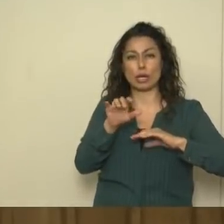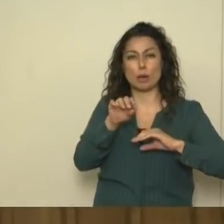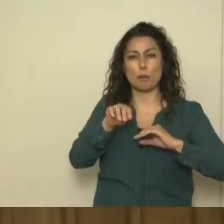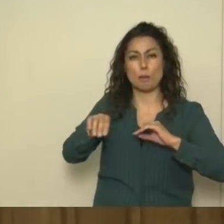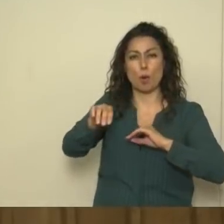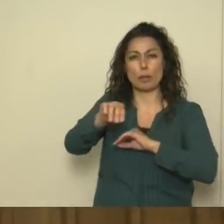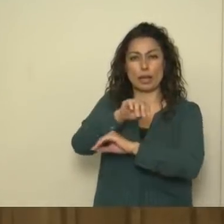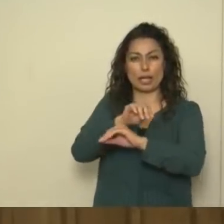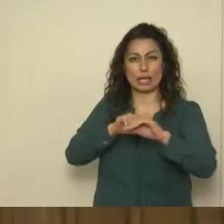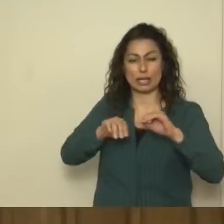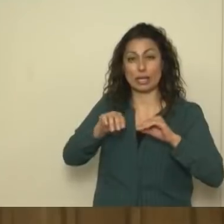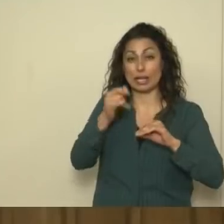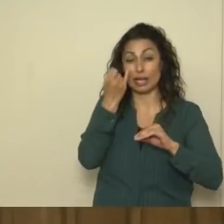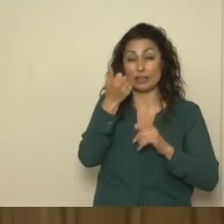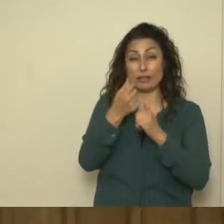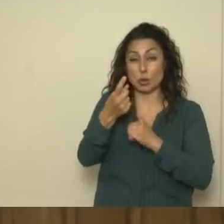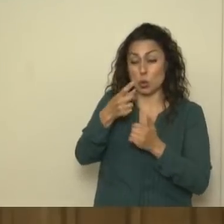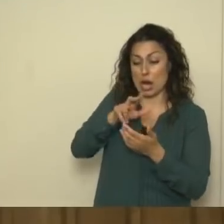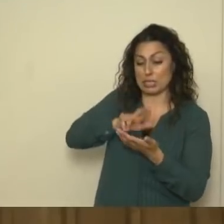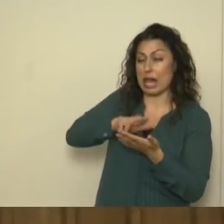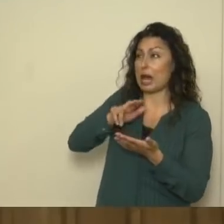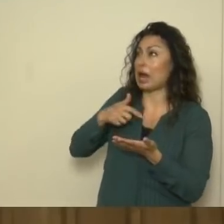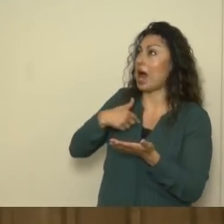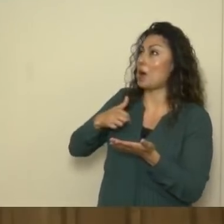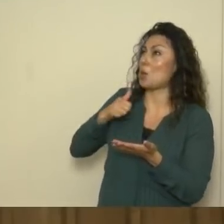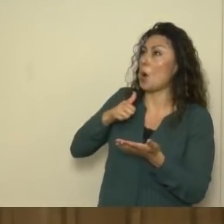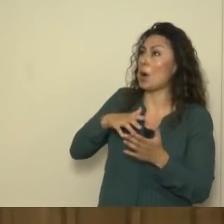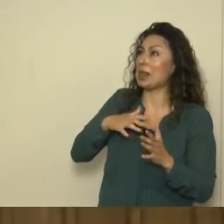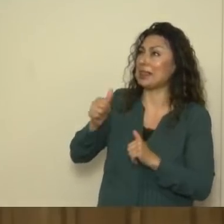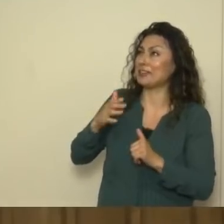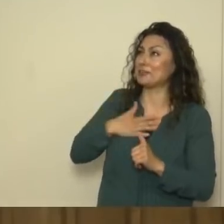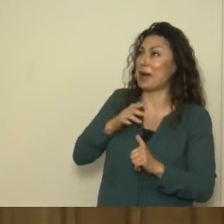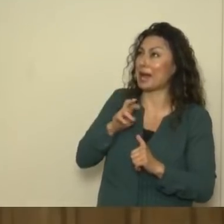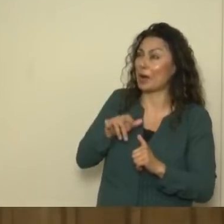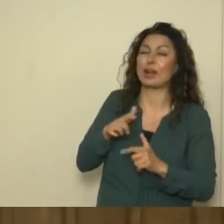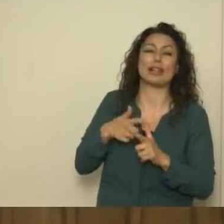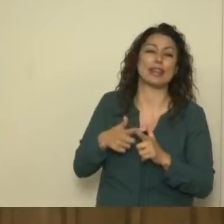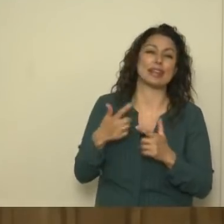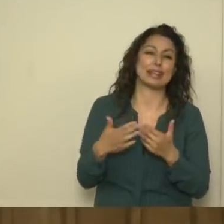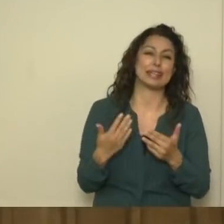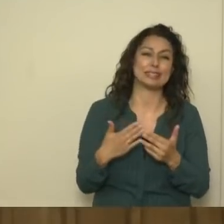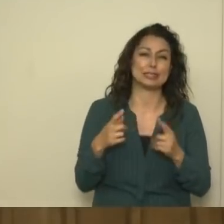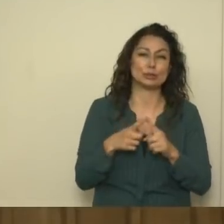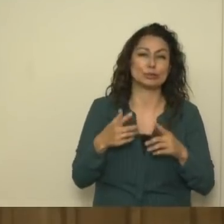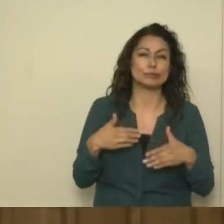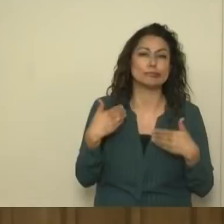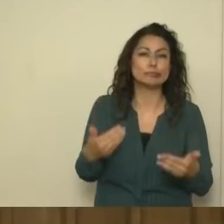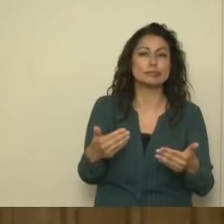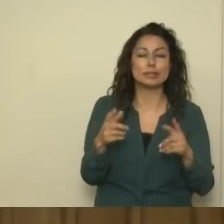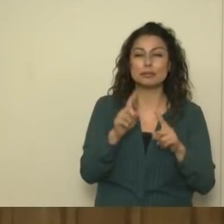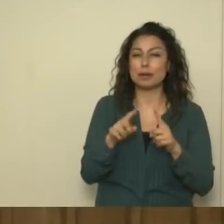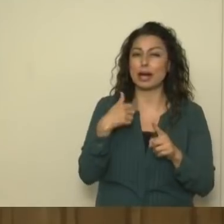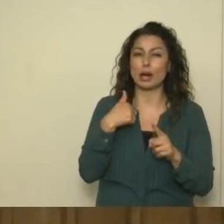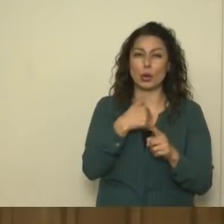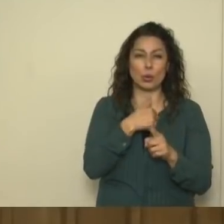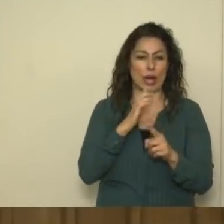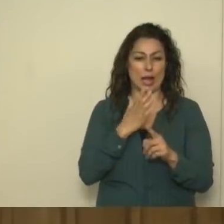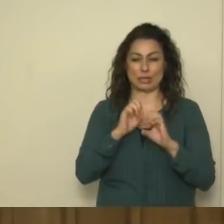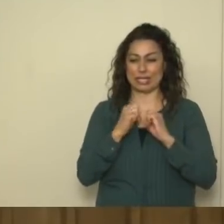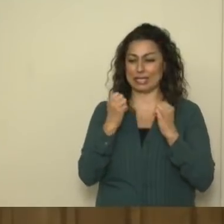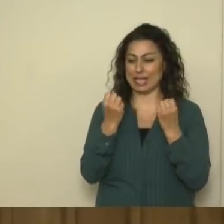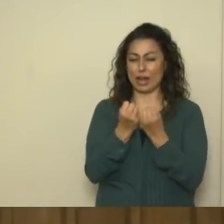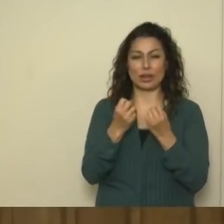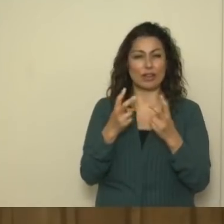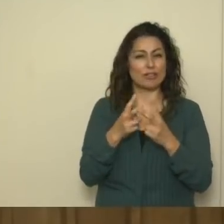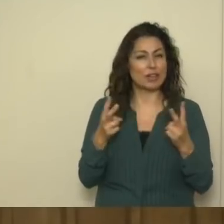everyone were to sign an affidavit that they wouldn't leave their county, it would be easier to pull things like that out. But we're a very mobile society, even in a